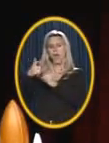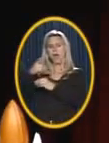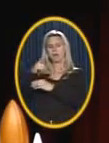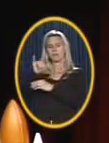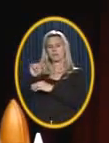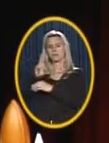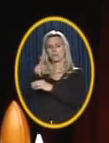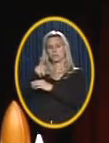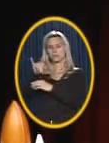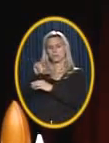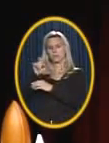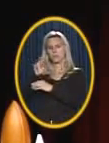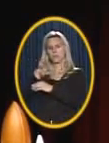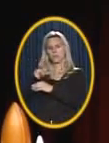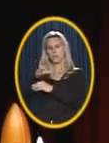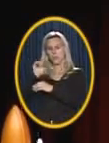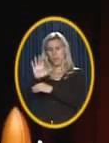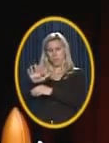moons.